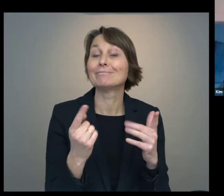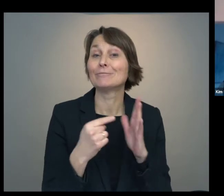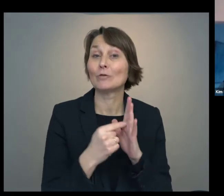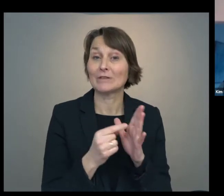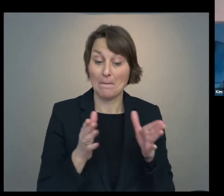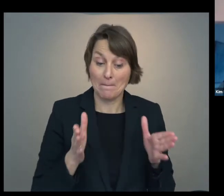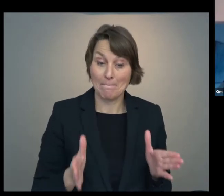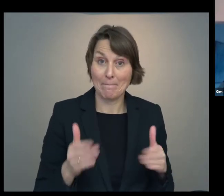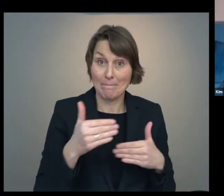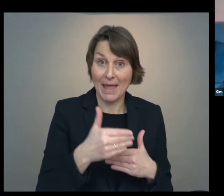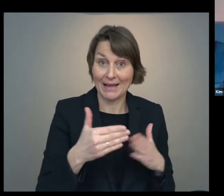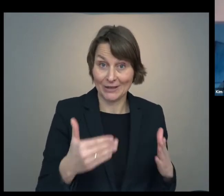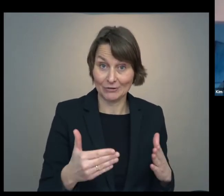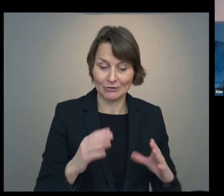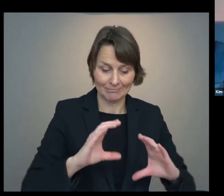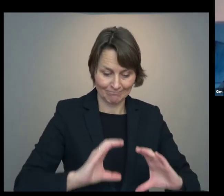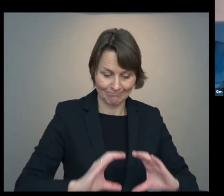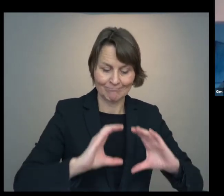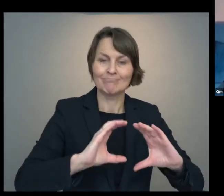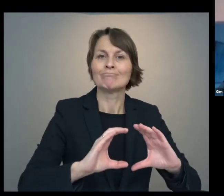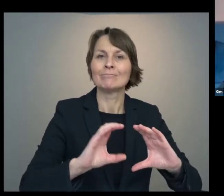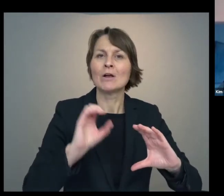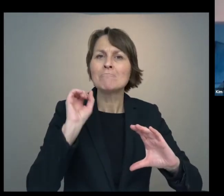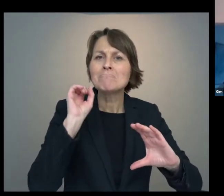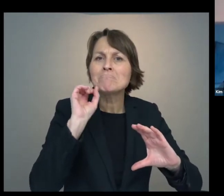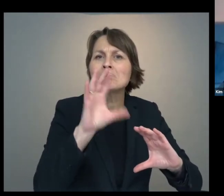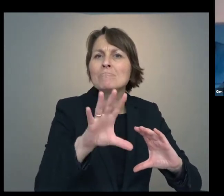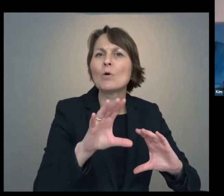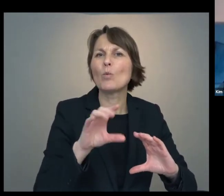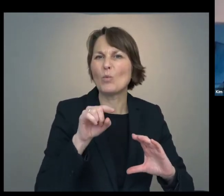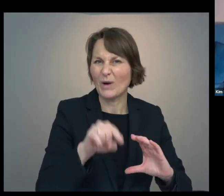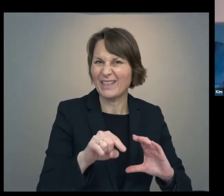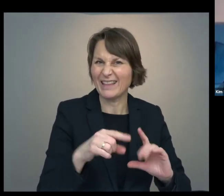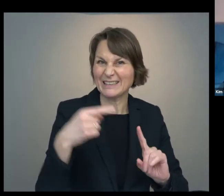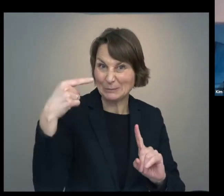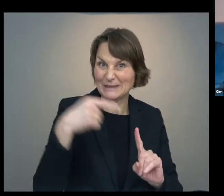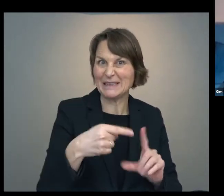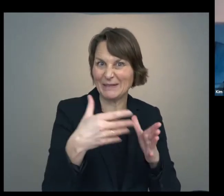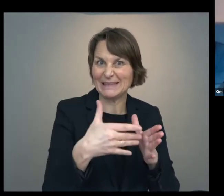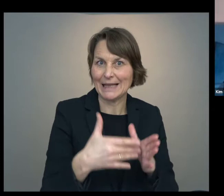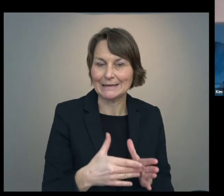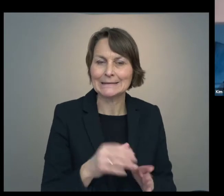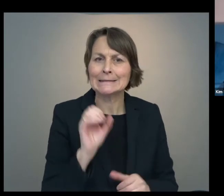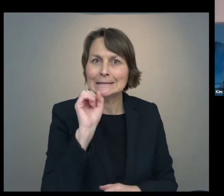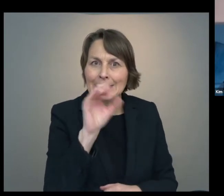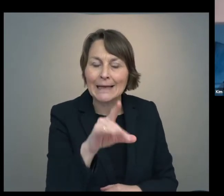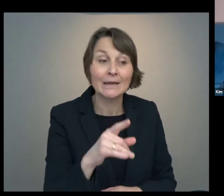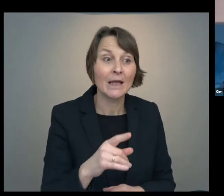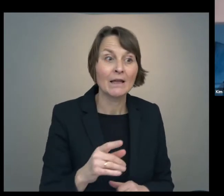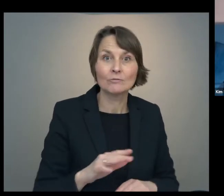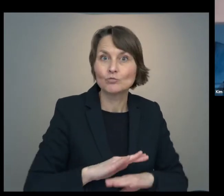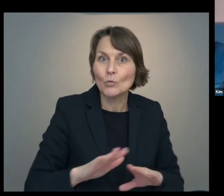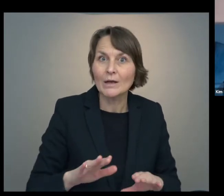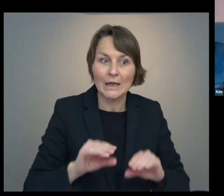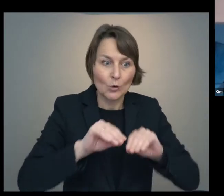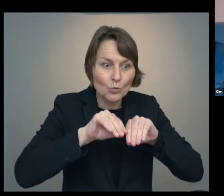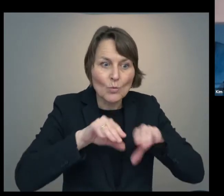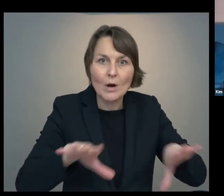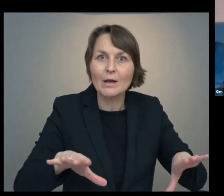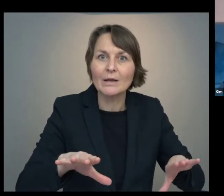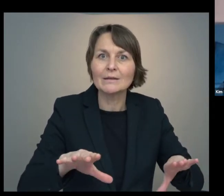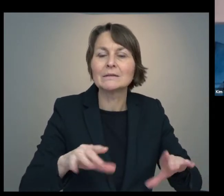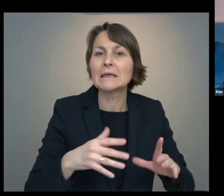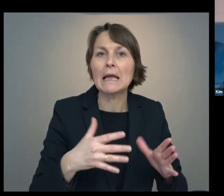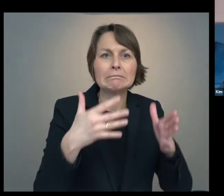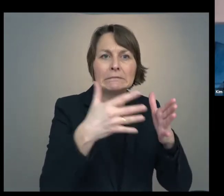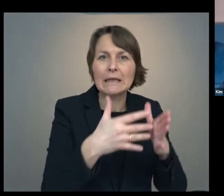be awesome if packages could ship with Cypress tests or something like that. That we could then, whenever